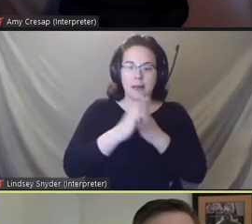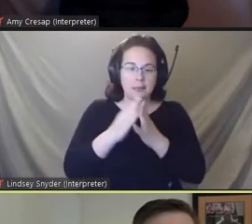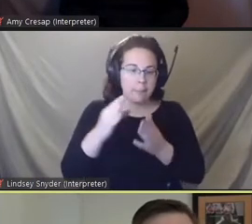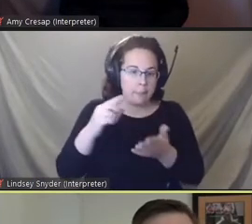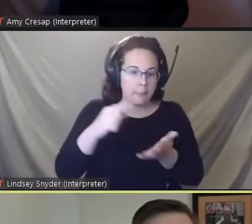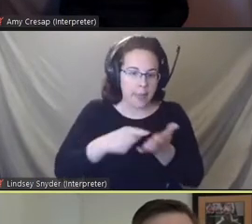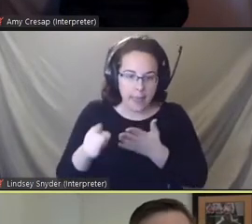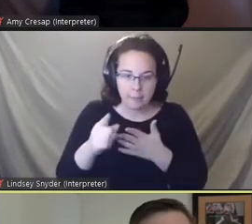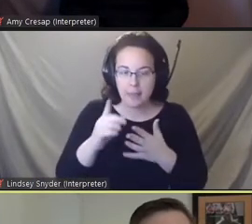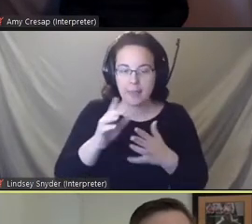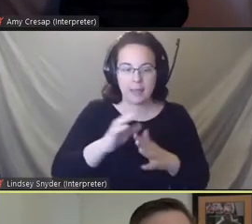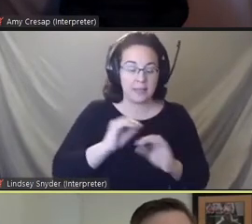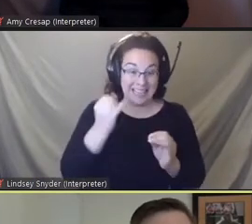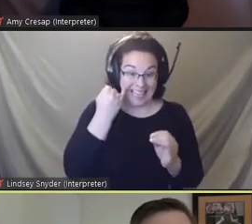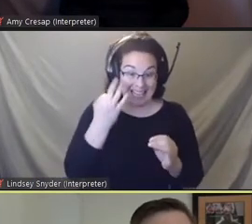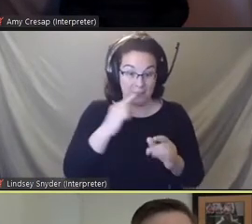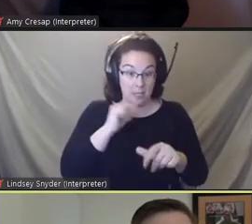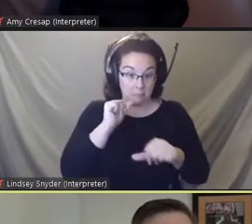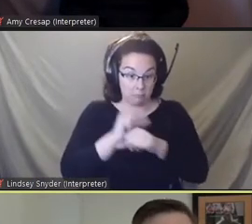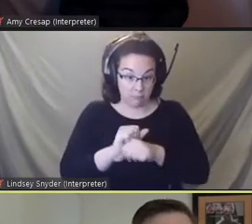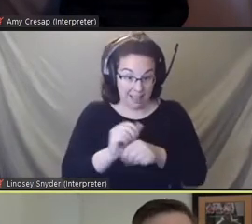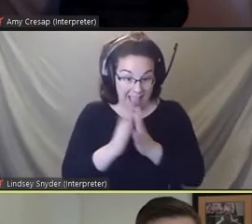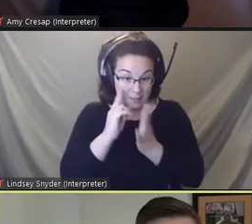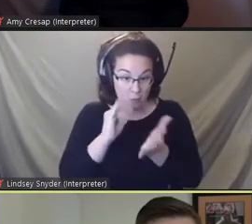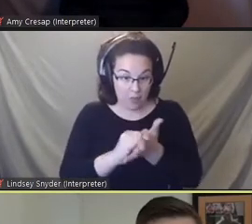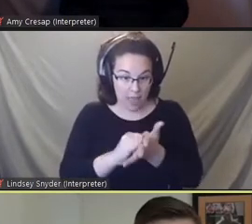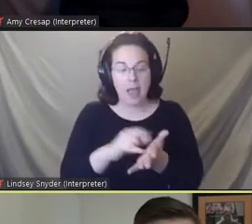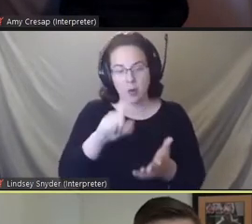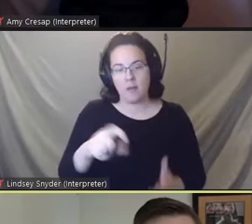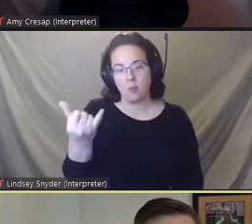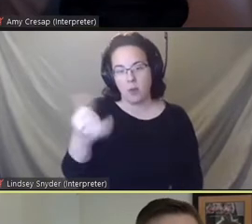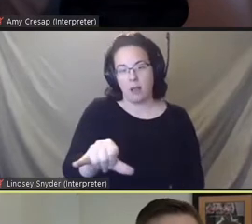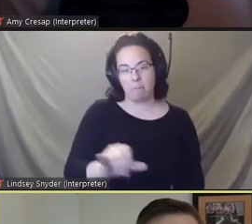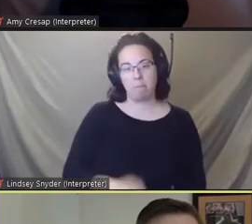that sort of information, you just need to hang up.